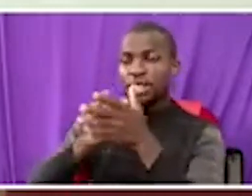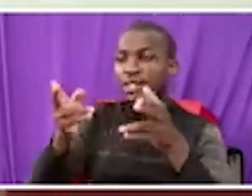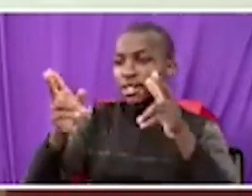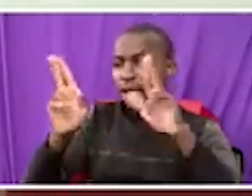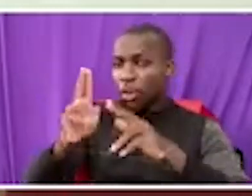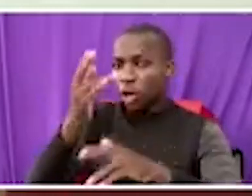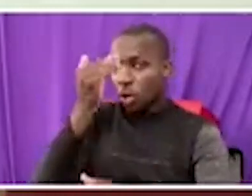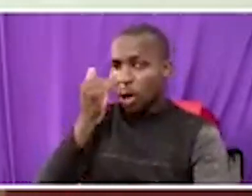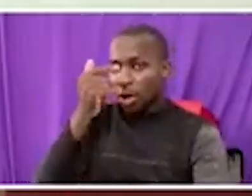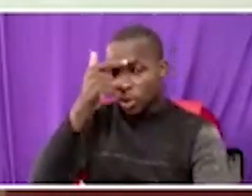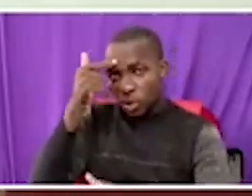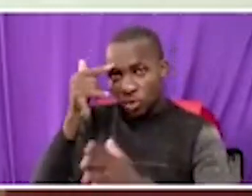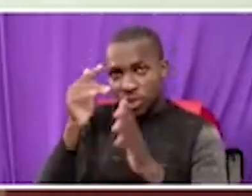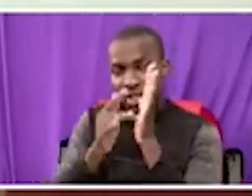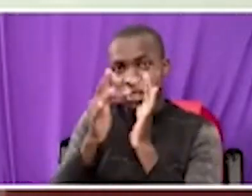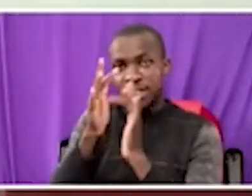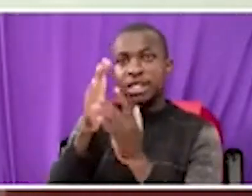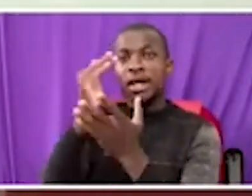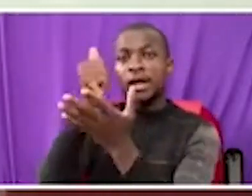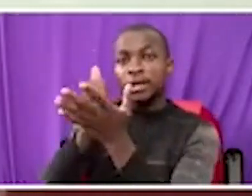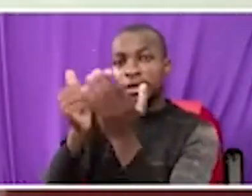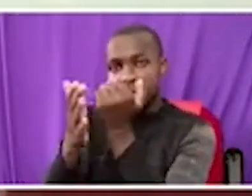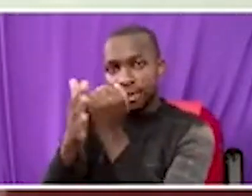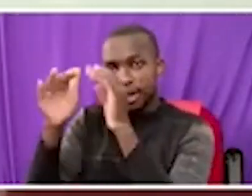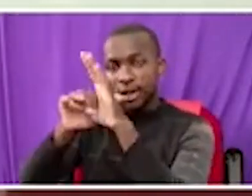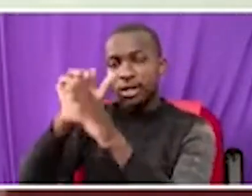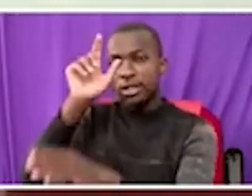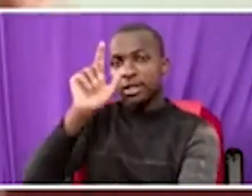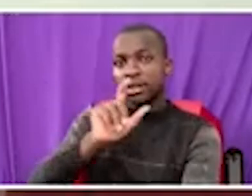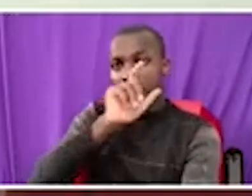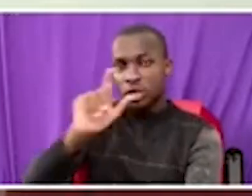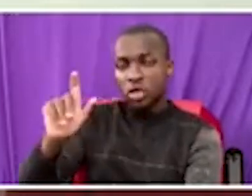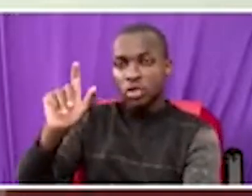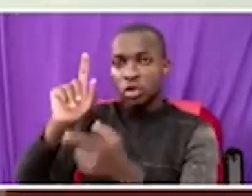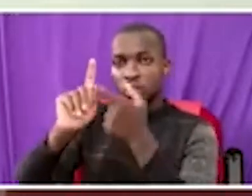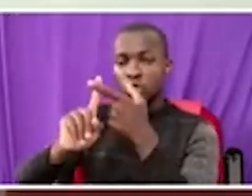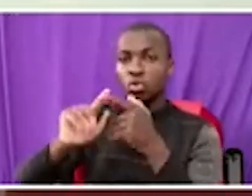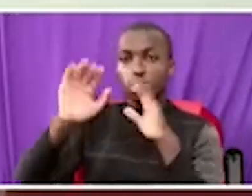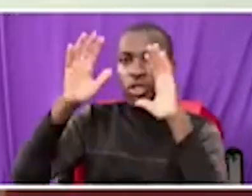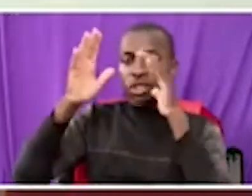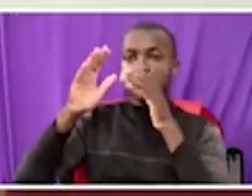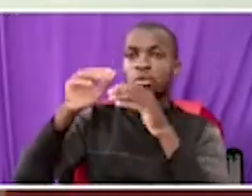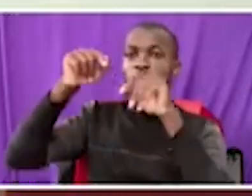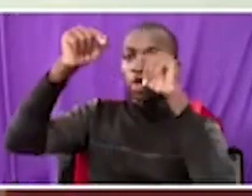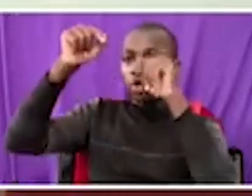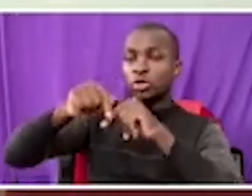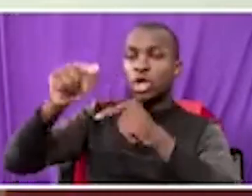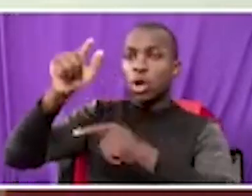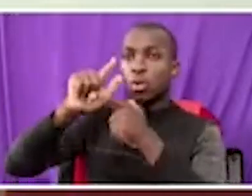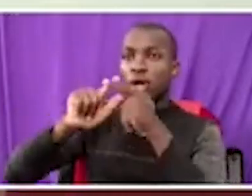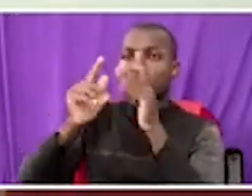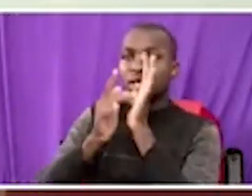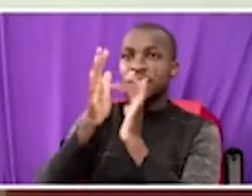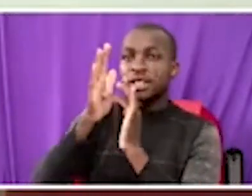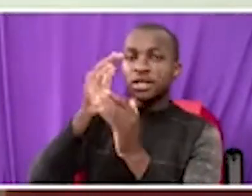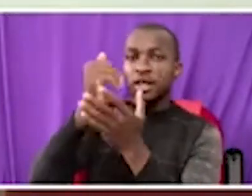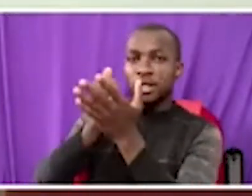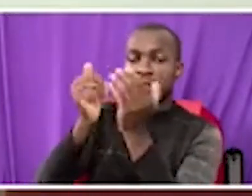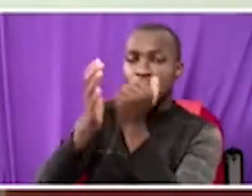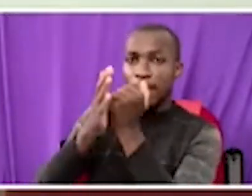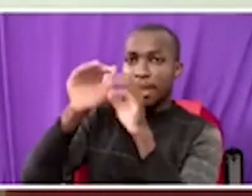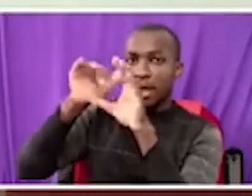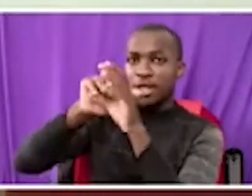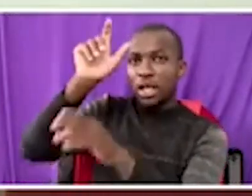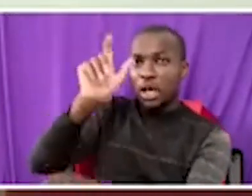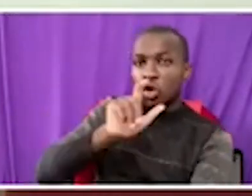Because when Jesus was crucified on the cross, whose communion we are celebrating today, when Jesus was crucified on the cross, he